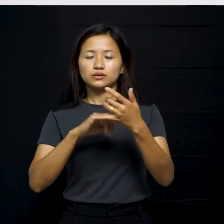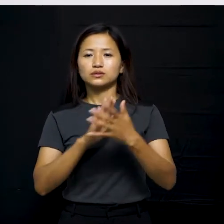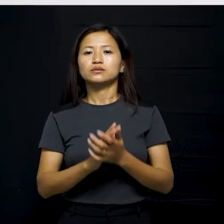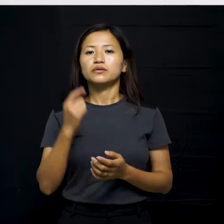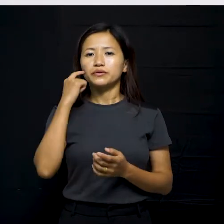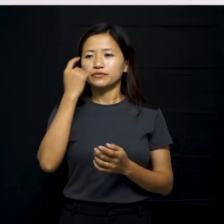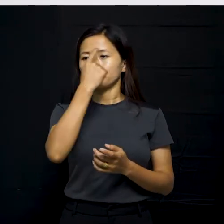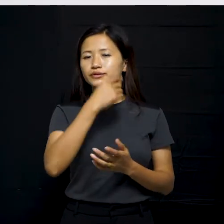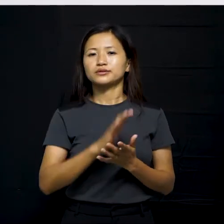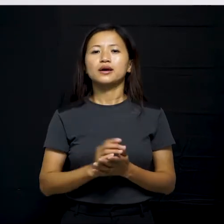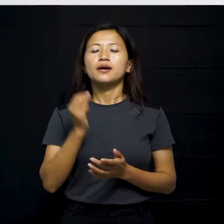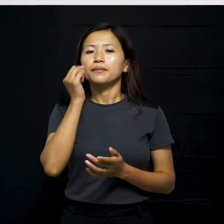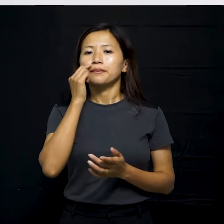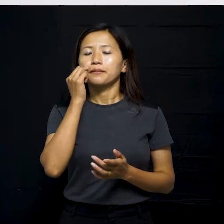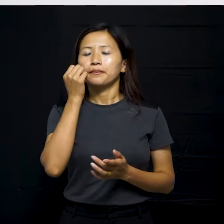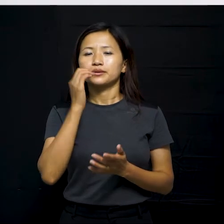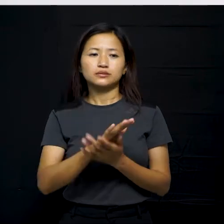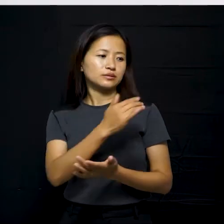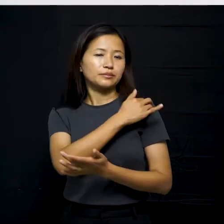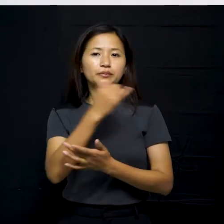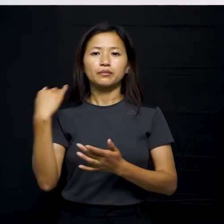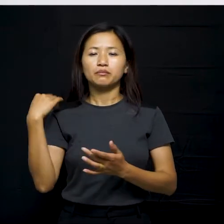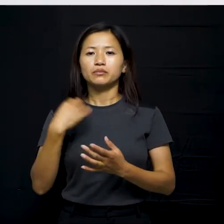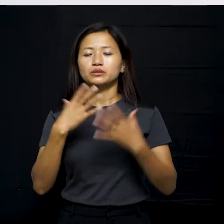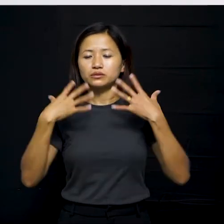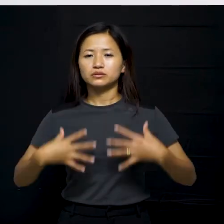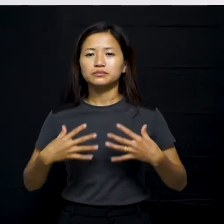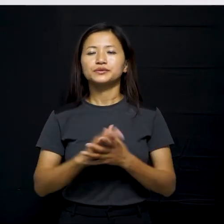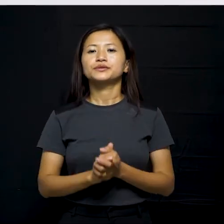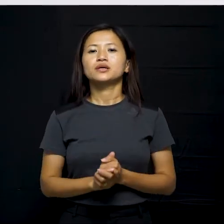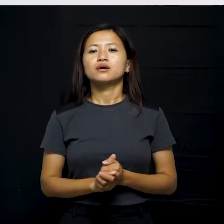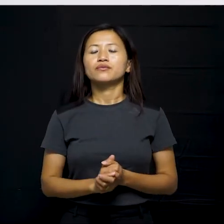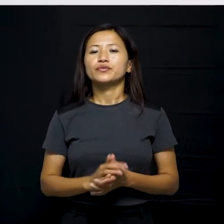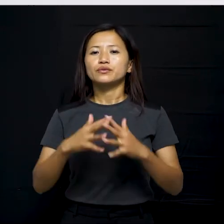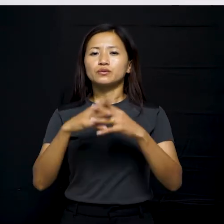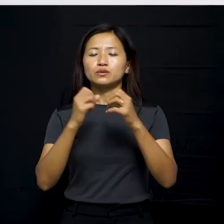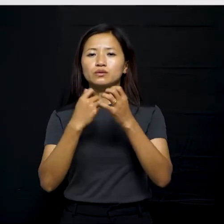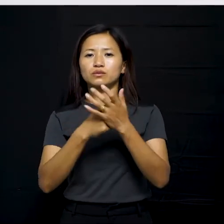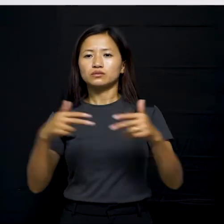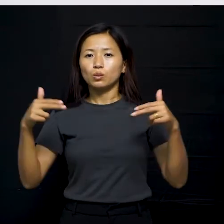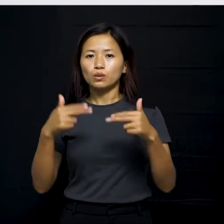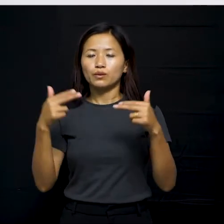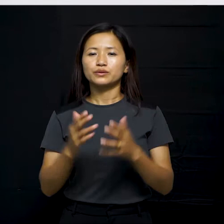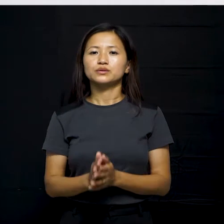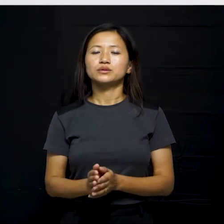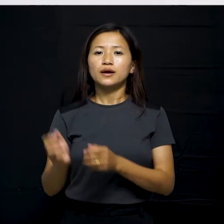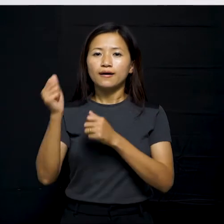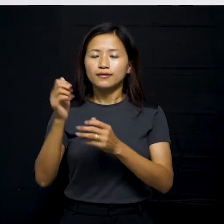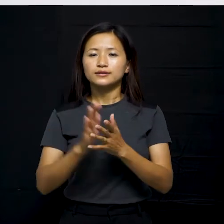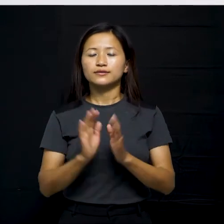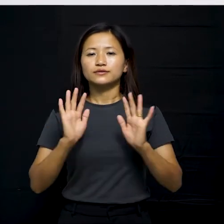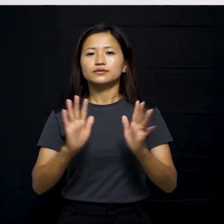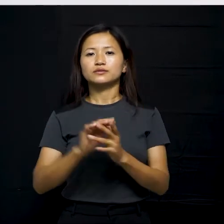tattoos on their arms, on their bodies. So they also, the warriors have different tattoos, whereas the kings have